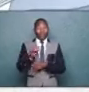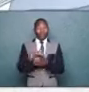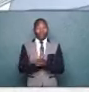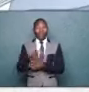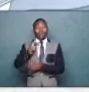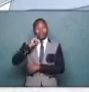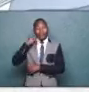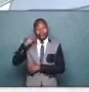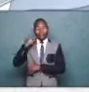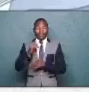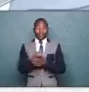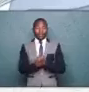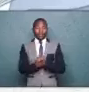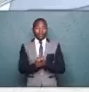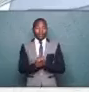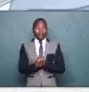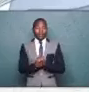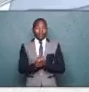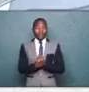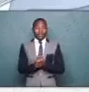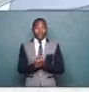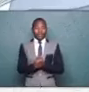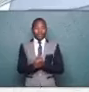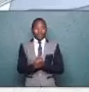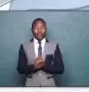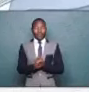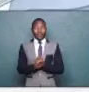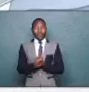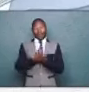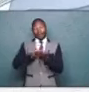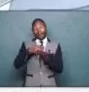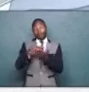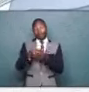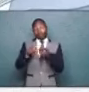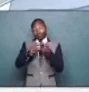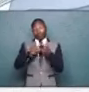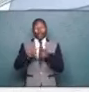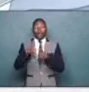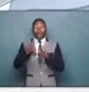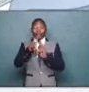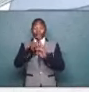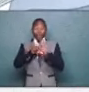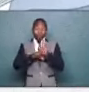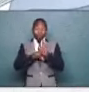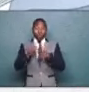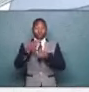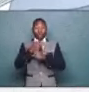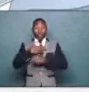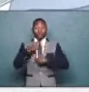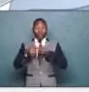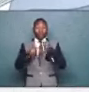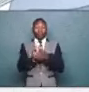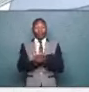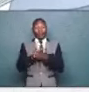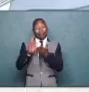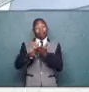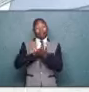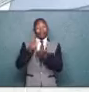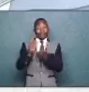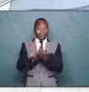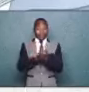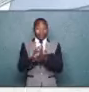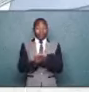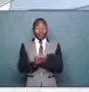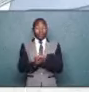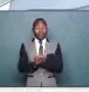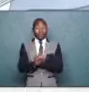and Msanji. As per the requirement of the law, the Commission will proceed to publish in the Gazette the